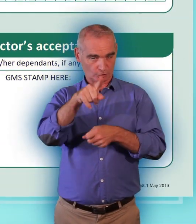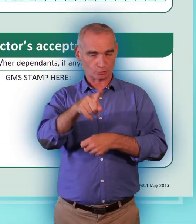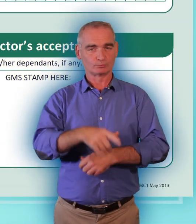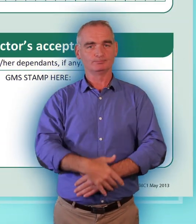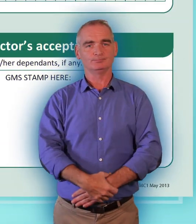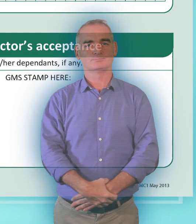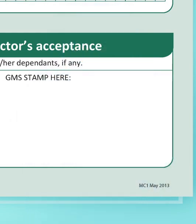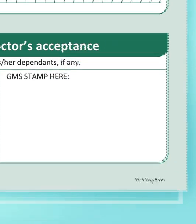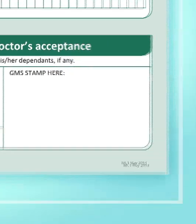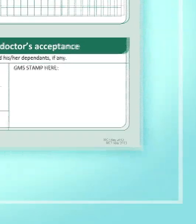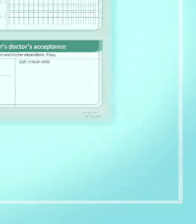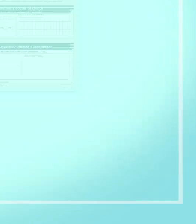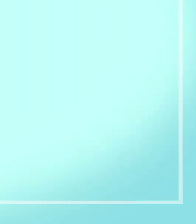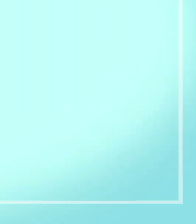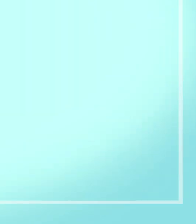the form for you.